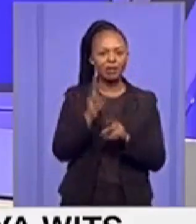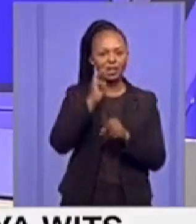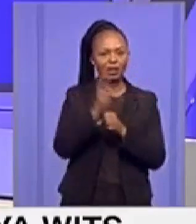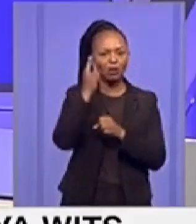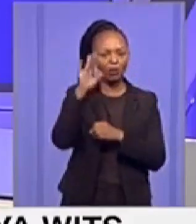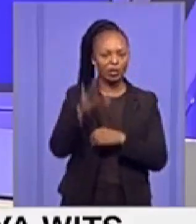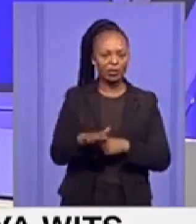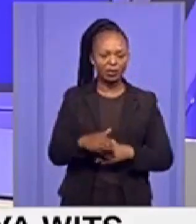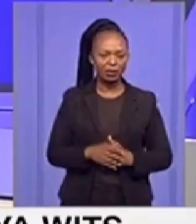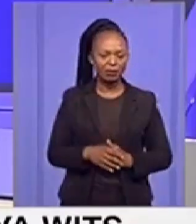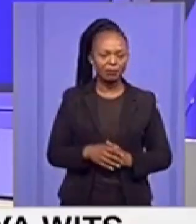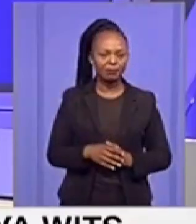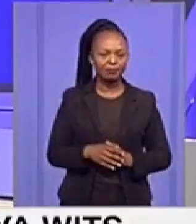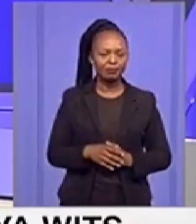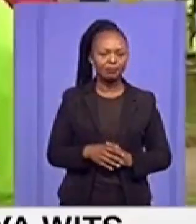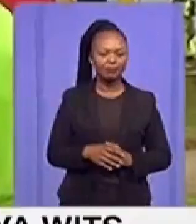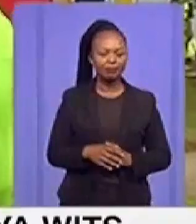bodulo.